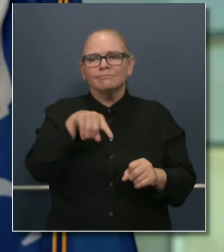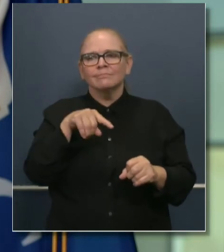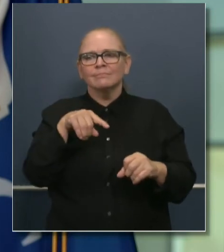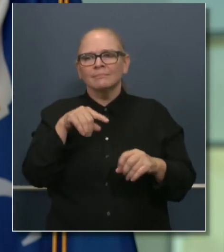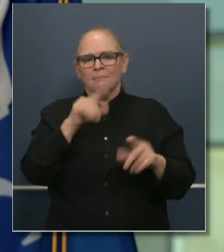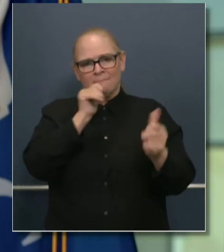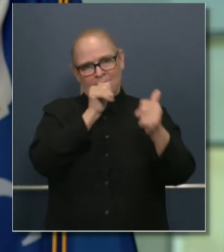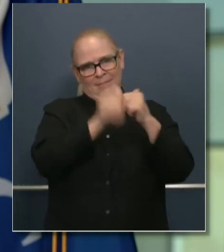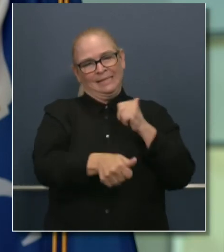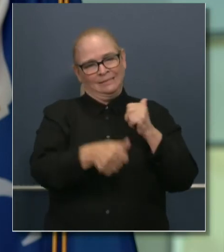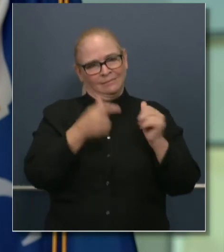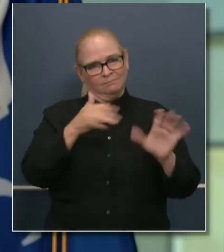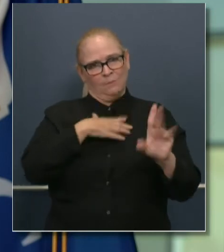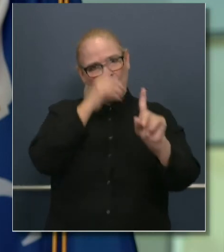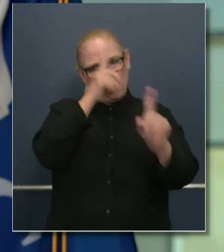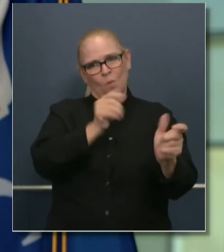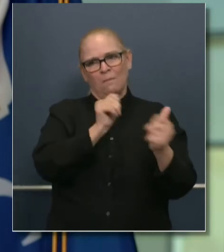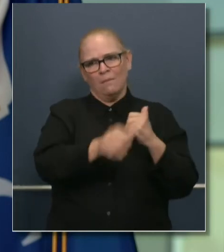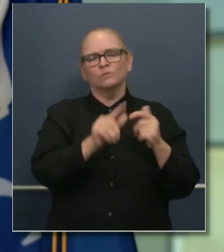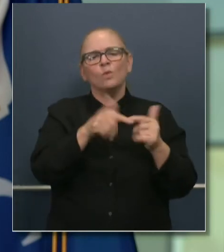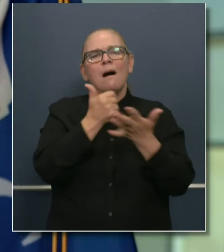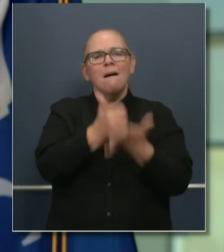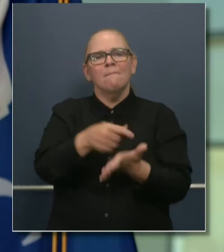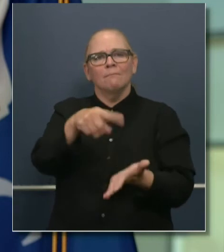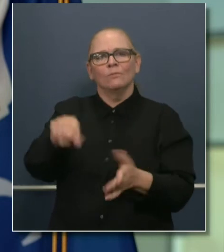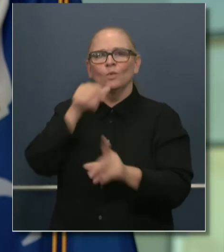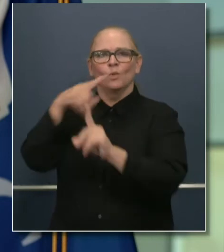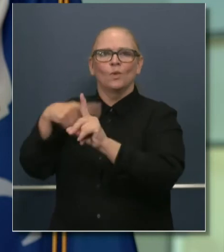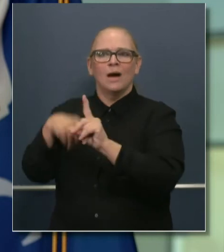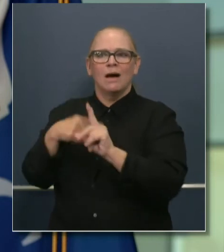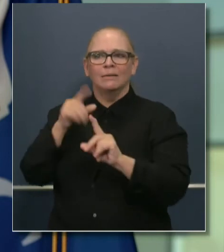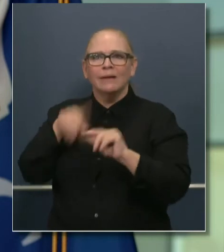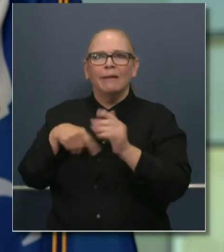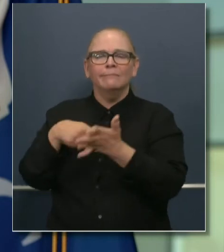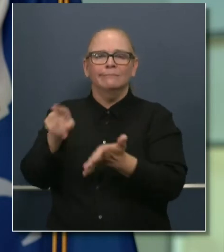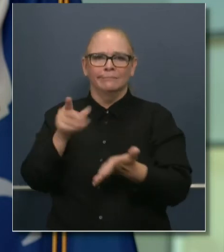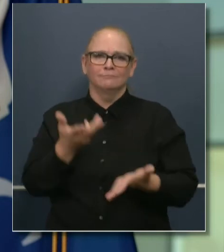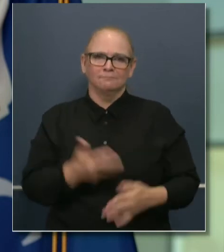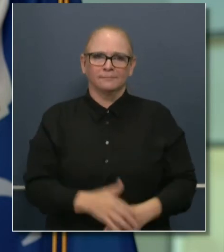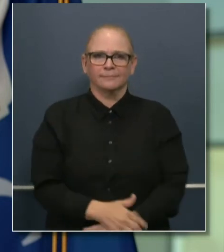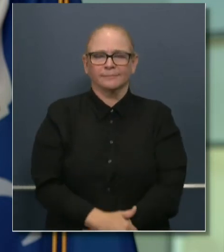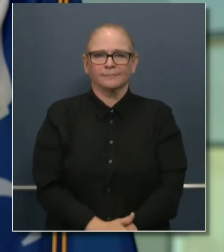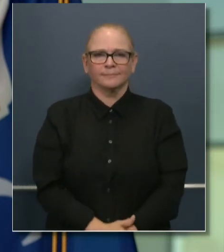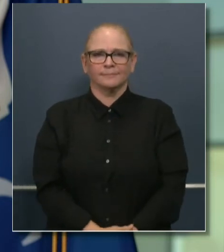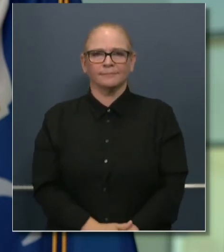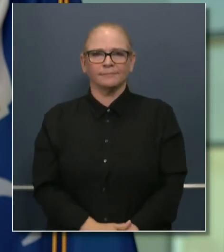the executive branch, and we'll be up to that task. Adam Beam, AP.